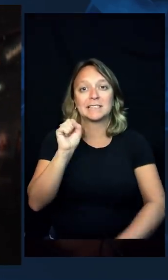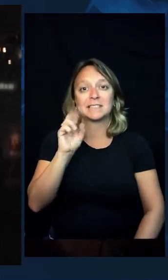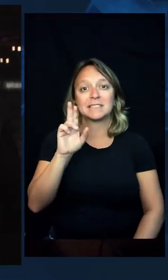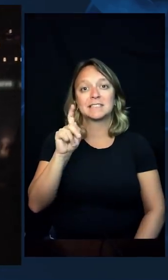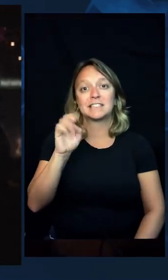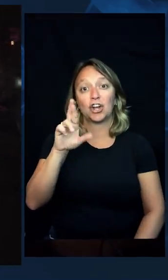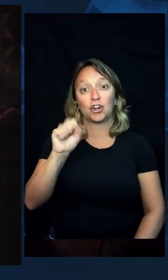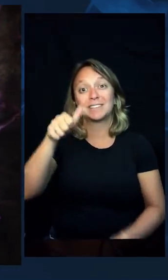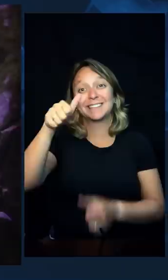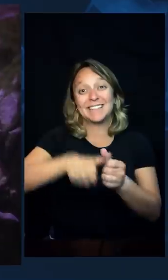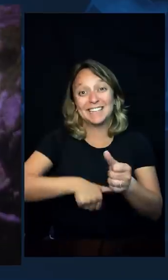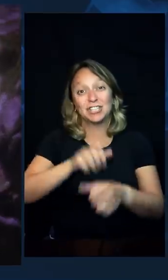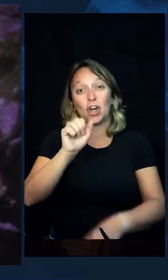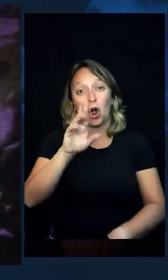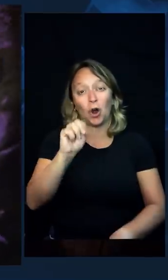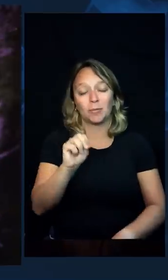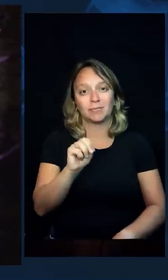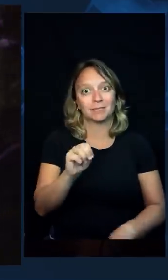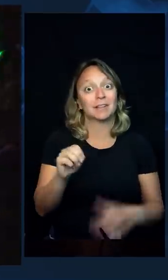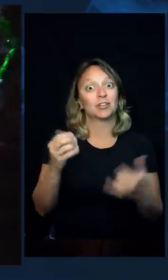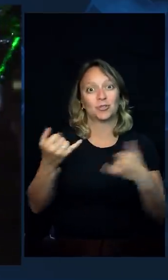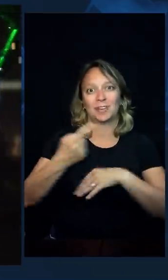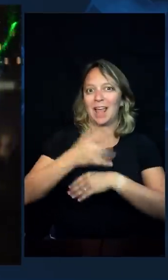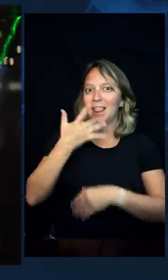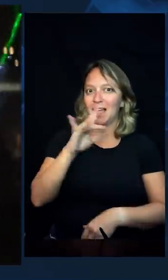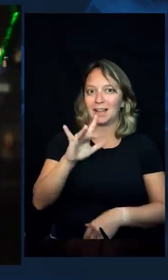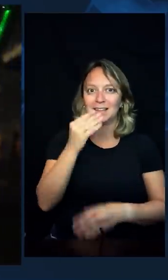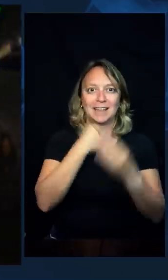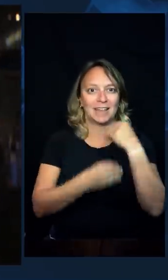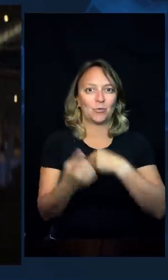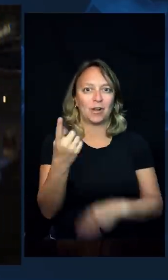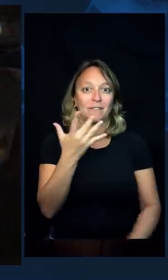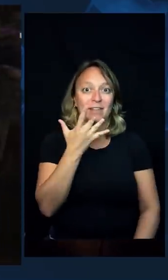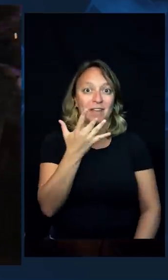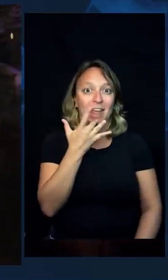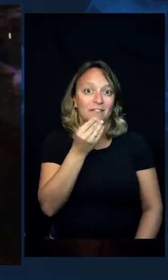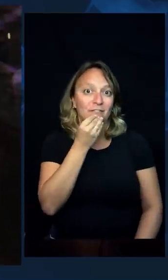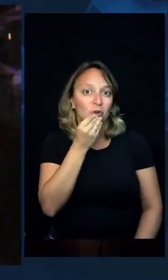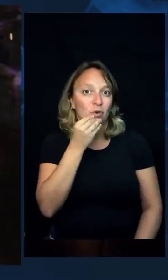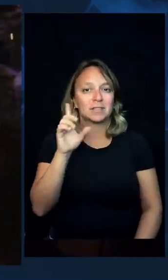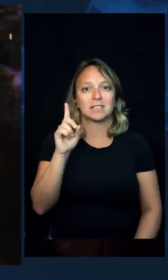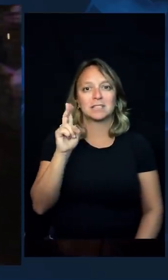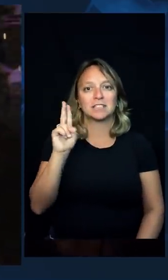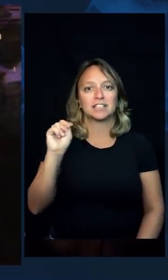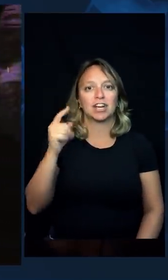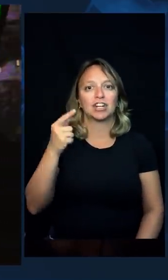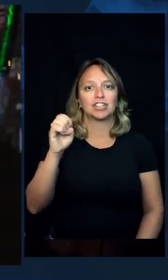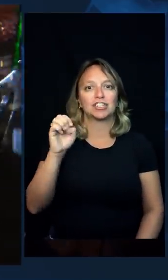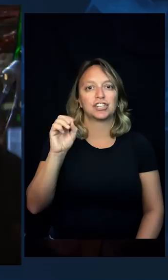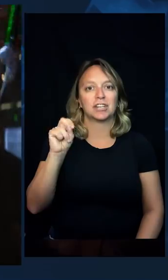Licorice is a very lucky octopus today. He has one of his favorite foods, which is Dungeness crab.